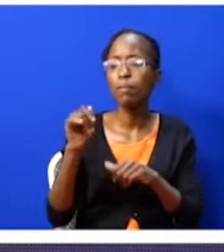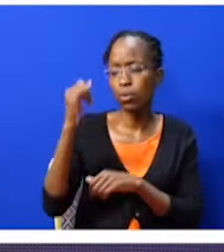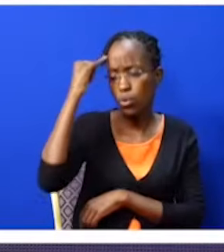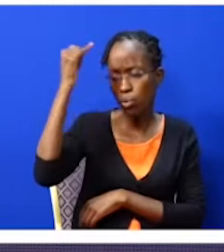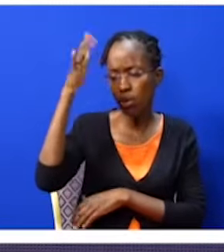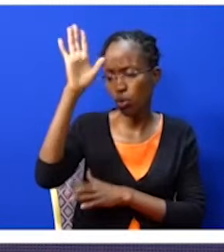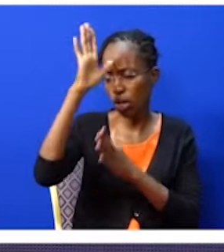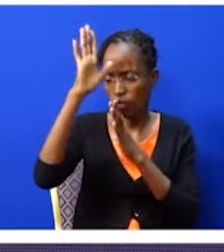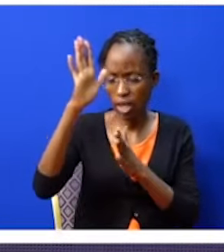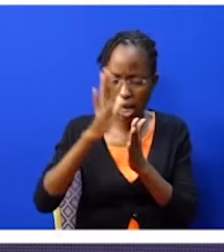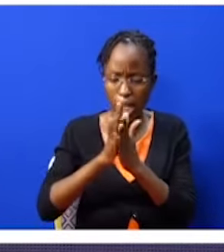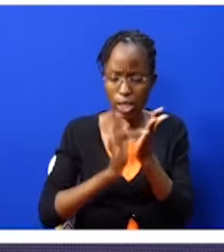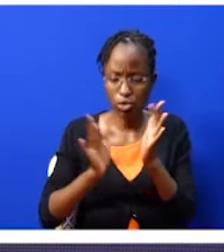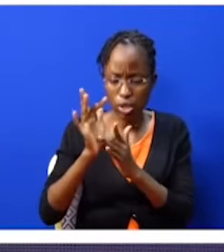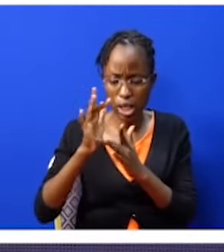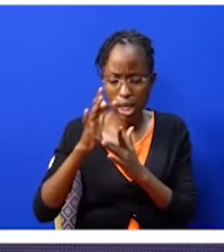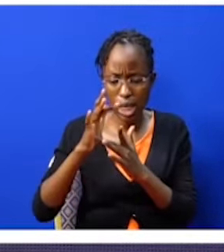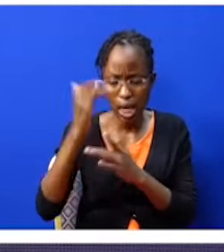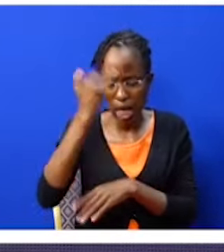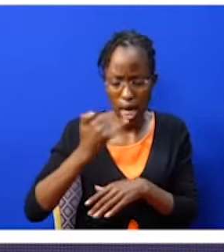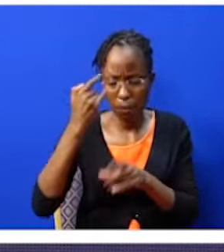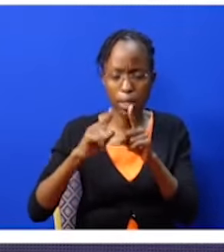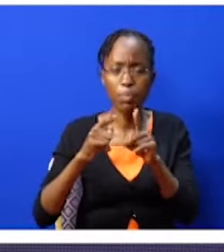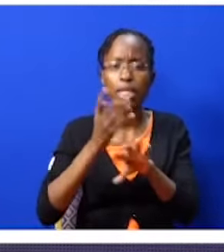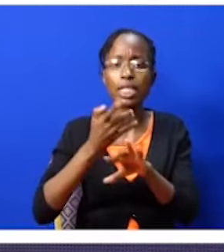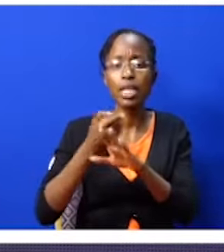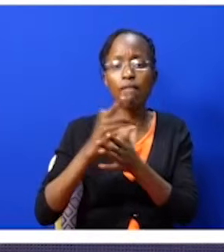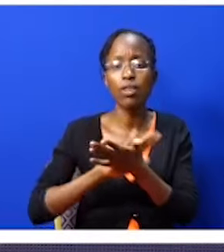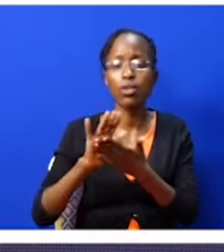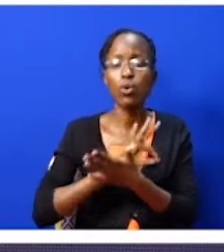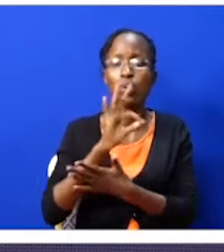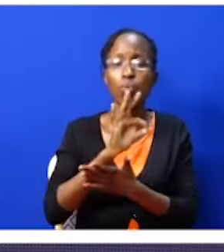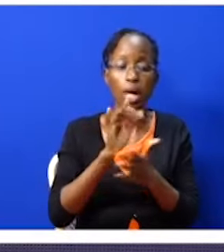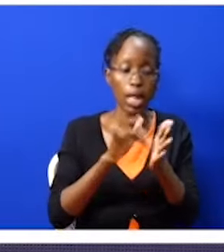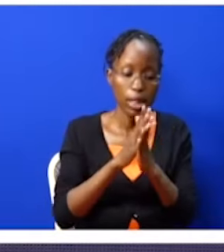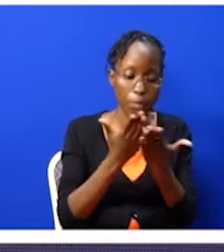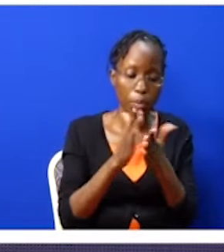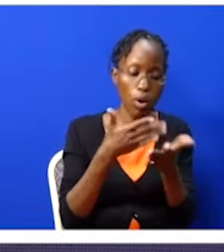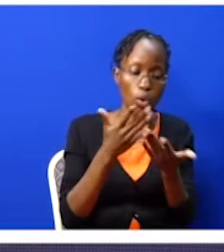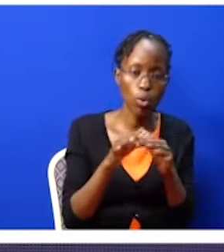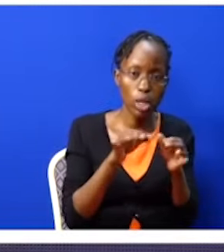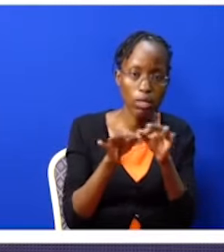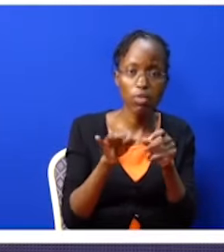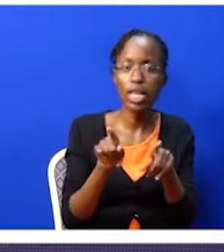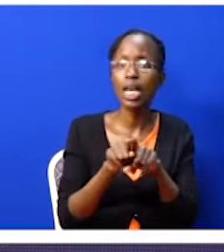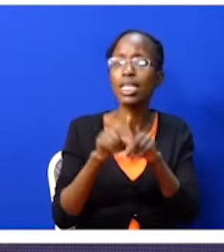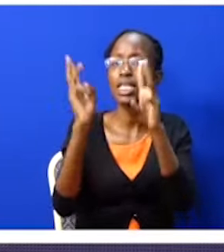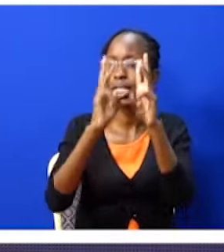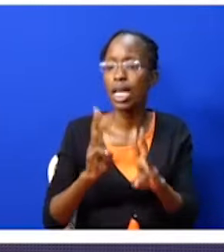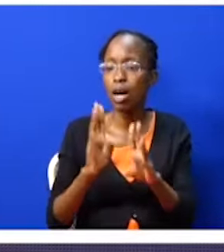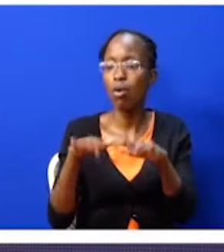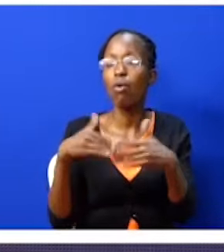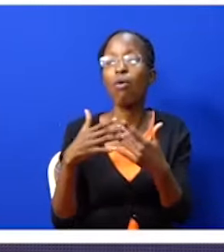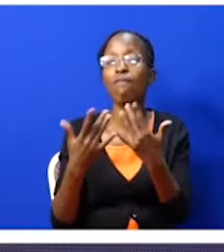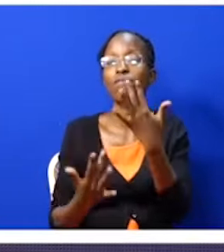our minds, but it's a little different for the Holy Spirit. Like I said, his depiction in the Bible is usually a force or an object